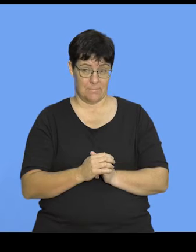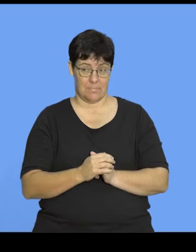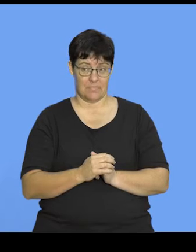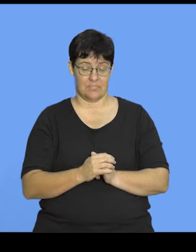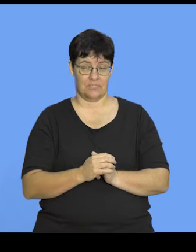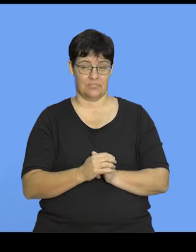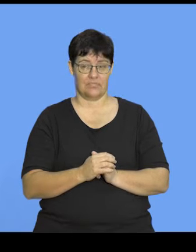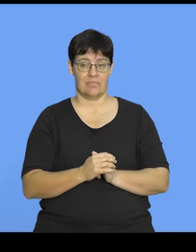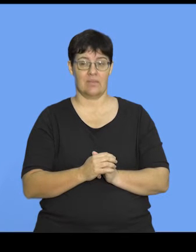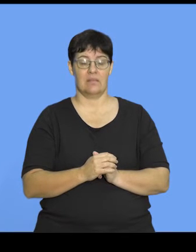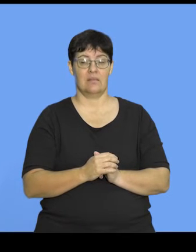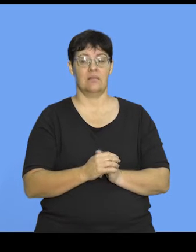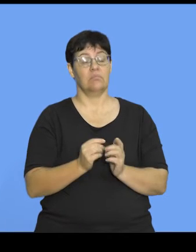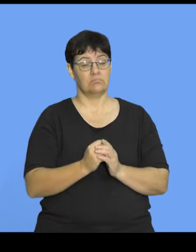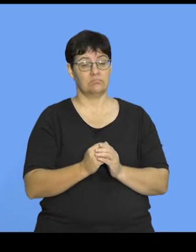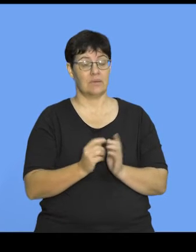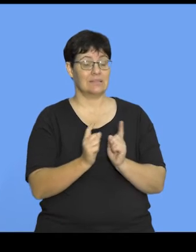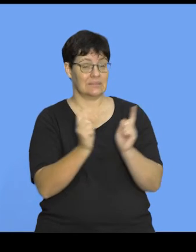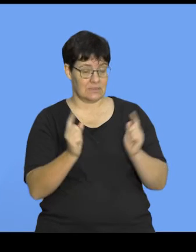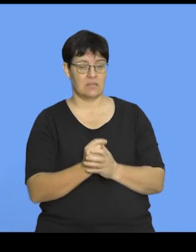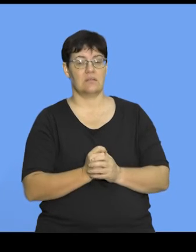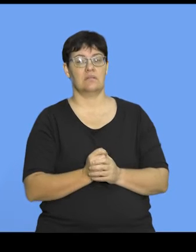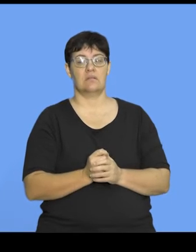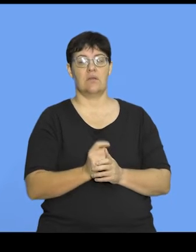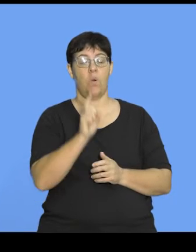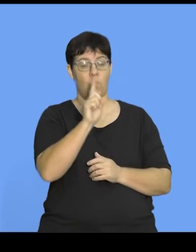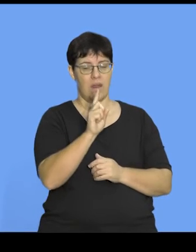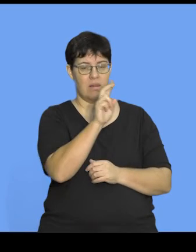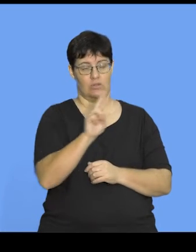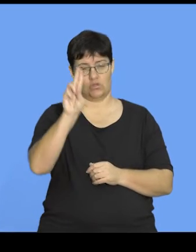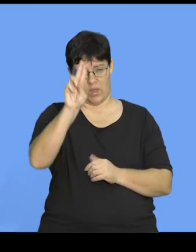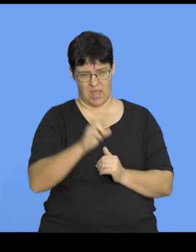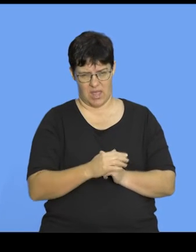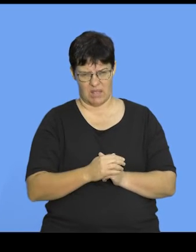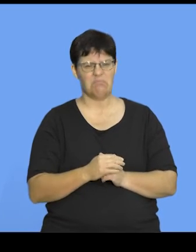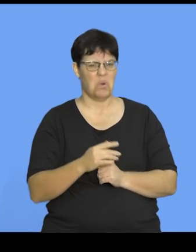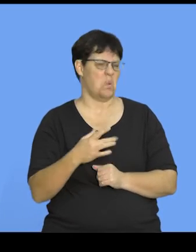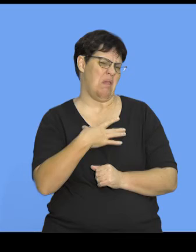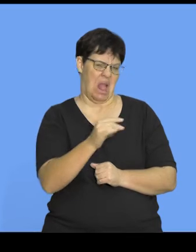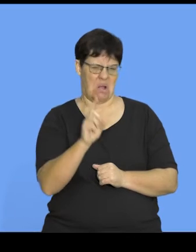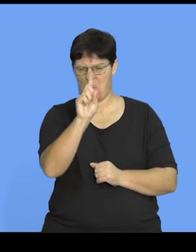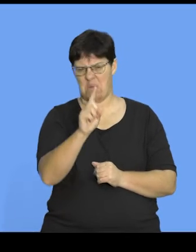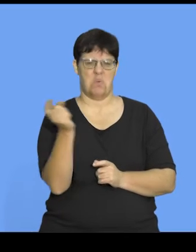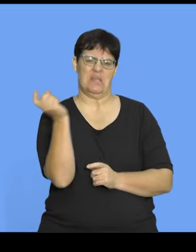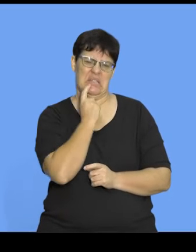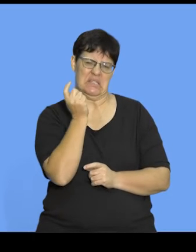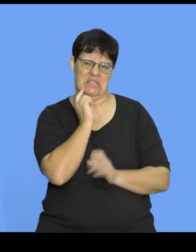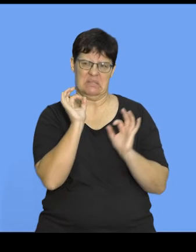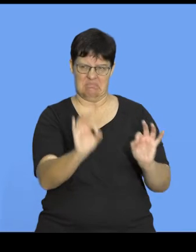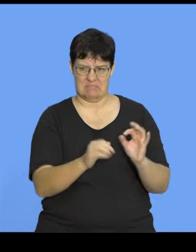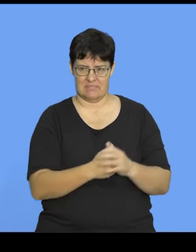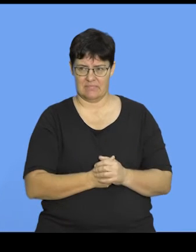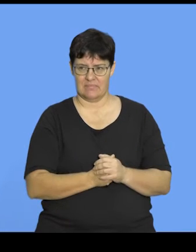m, and my distance is 1 squared. We like it when they use 1. It's an easy